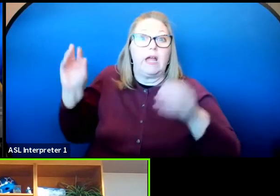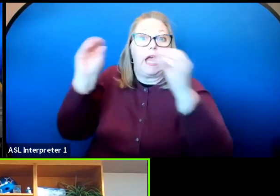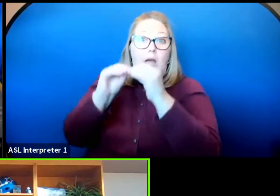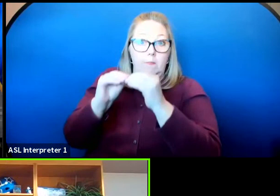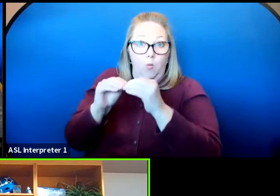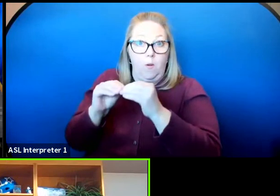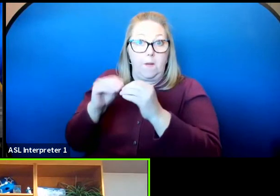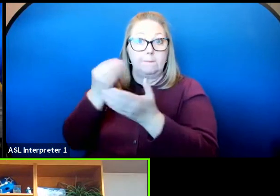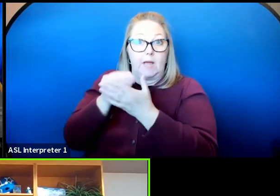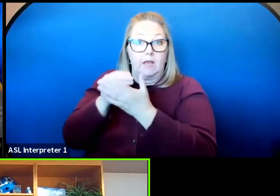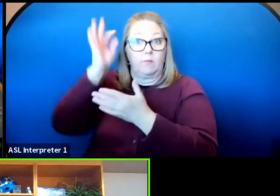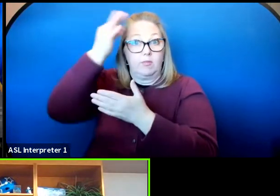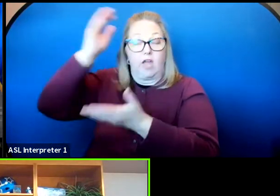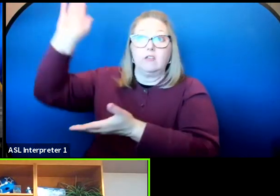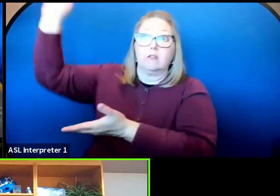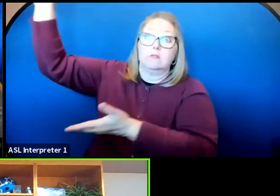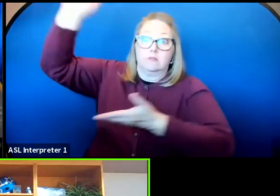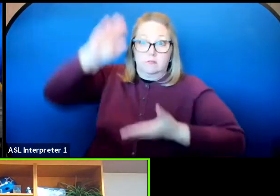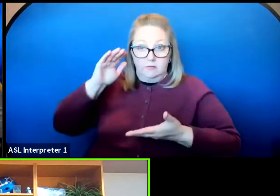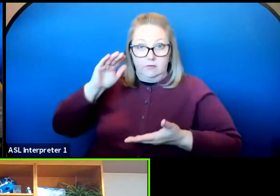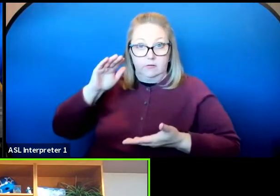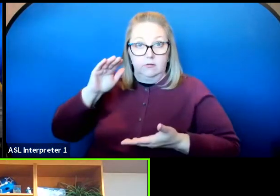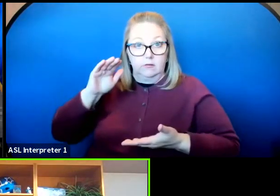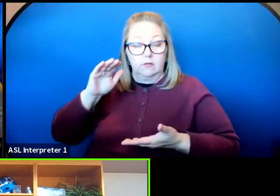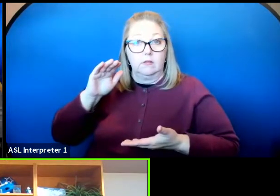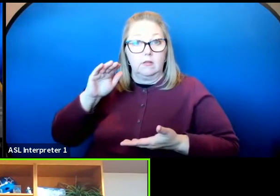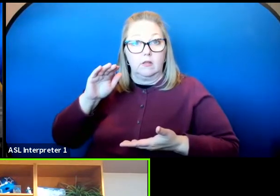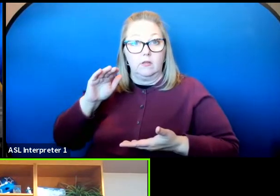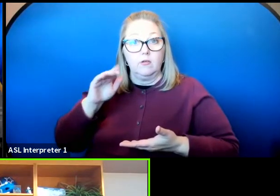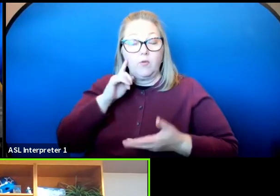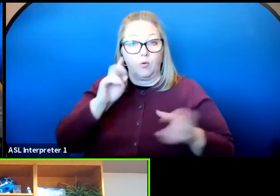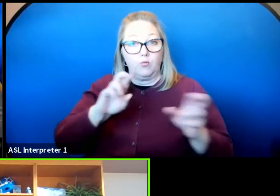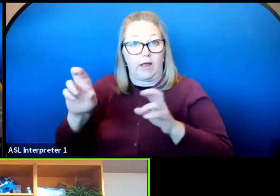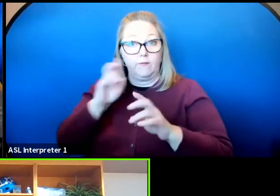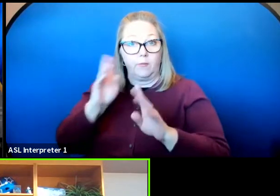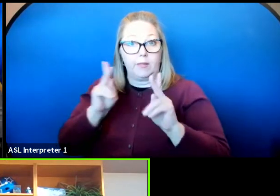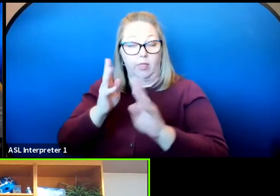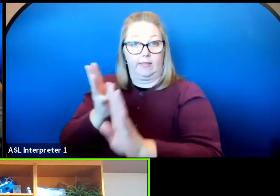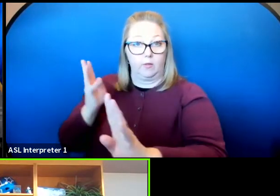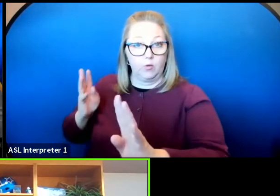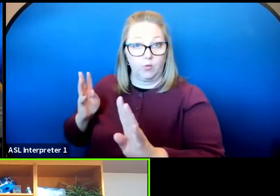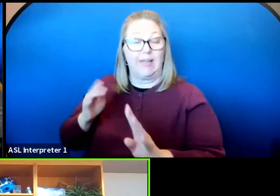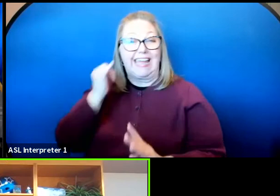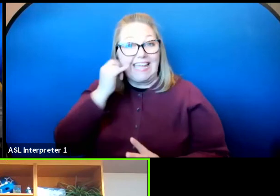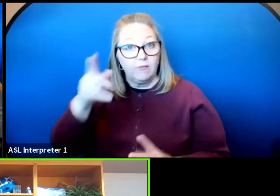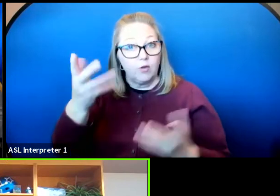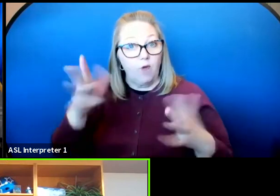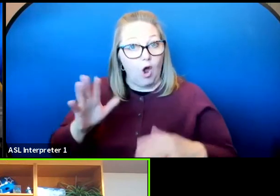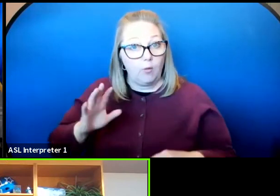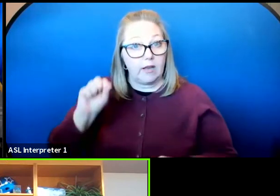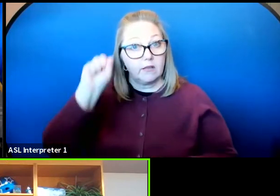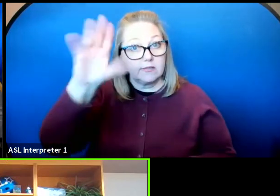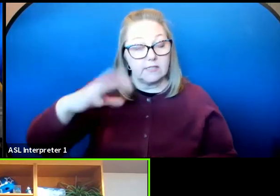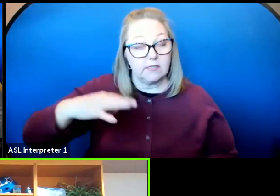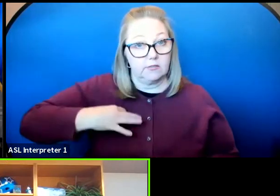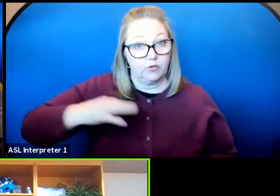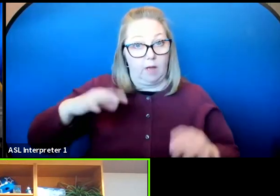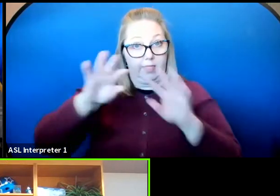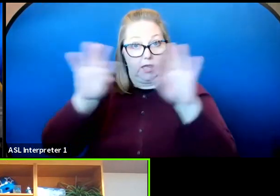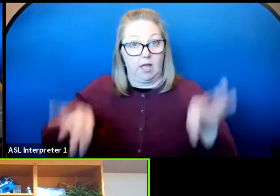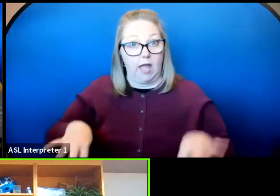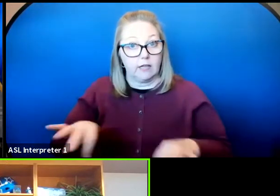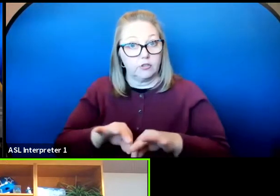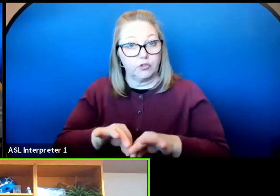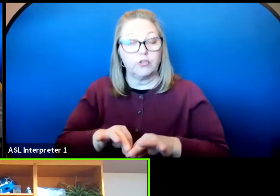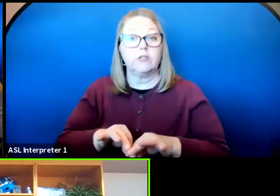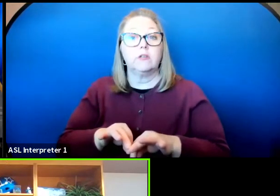applications. Specific to your question of what to tell people and people that are sitting, you are in the queue and we are processing based on the